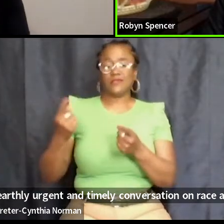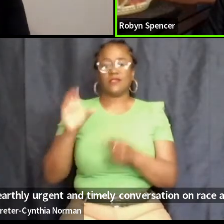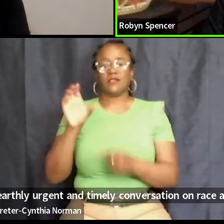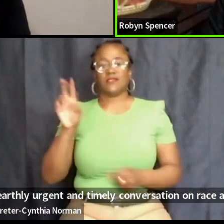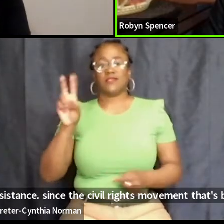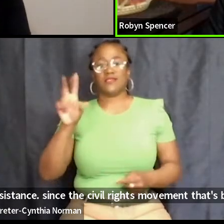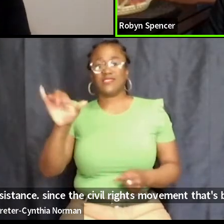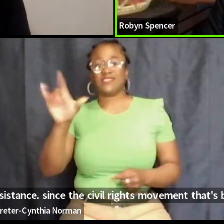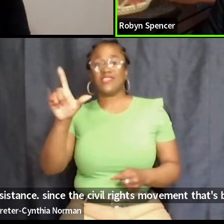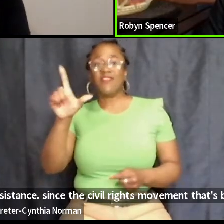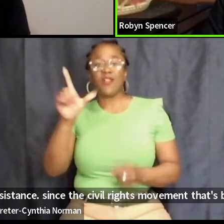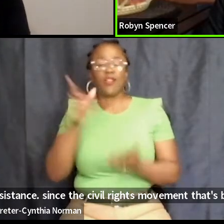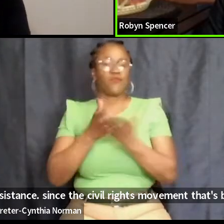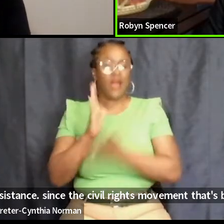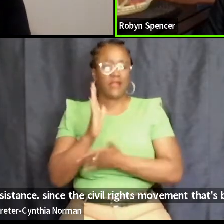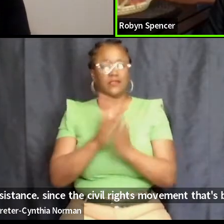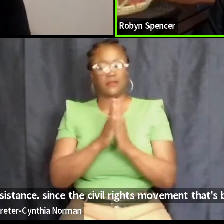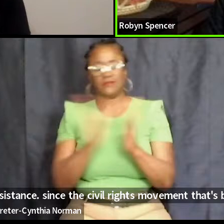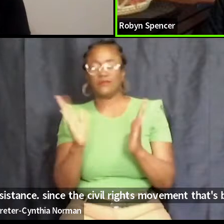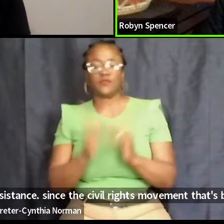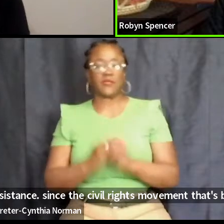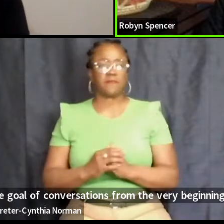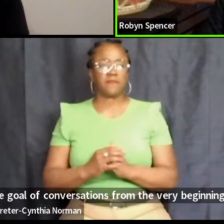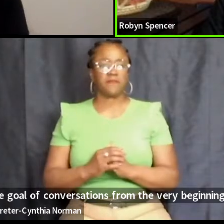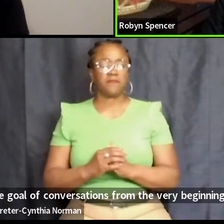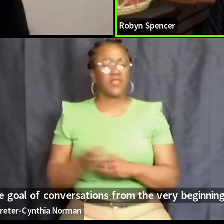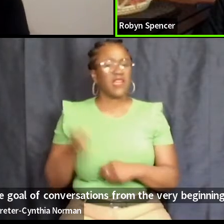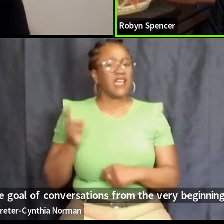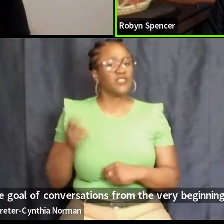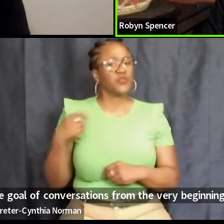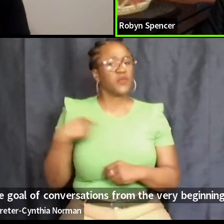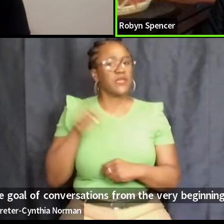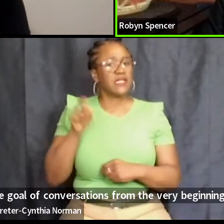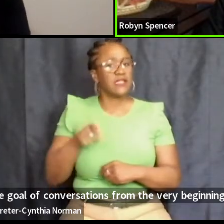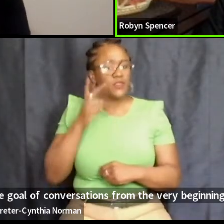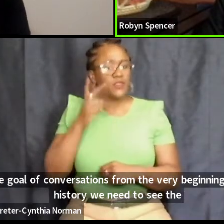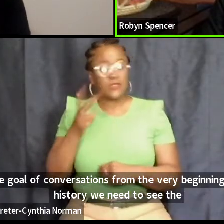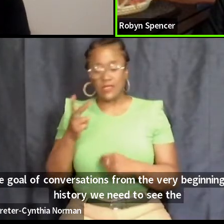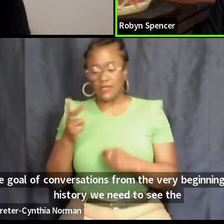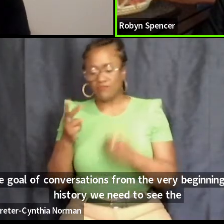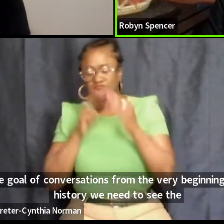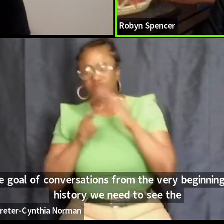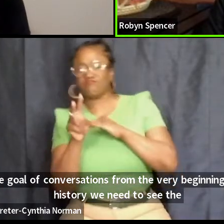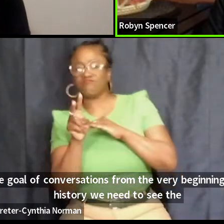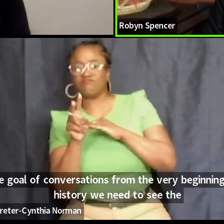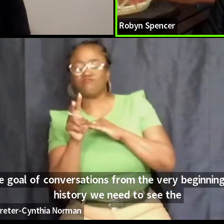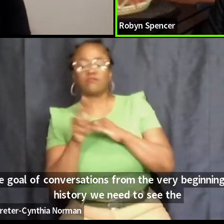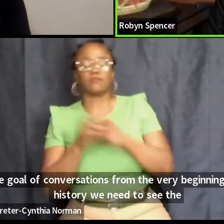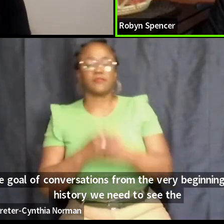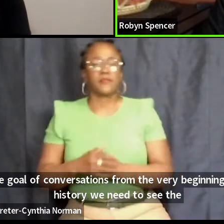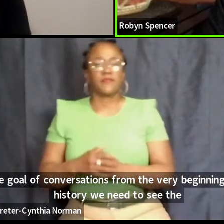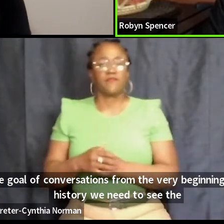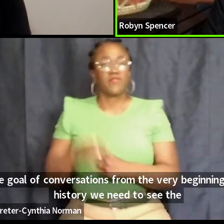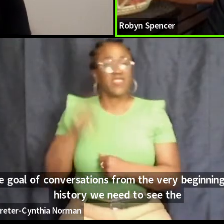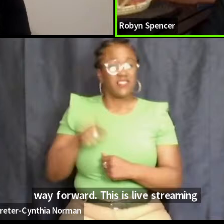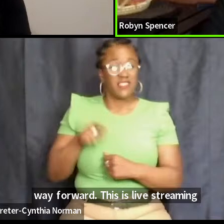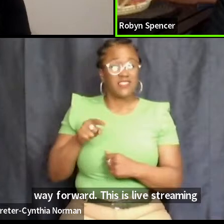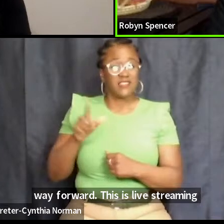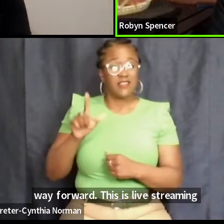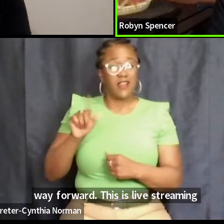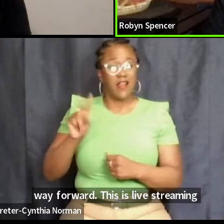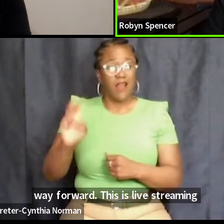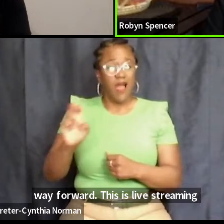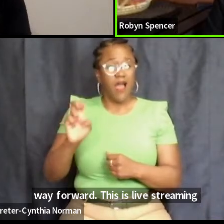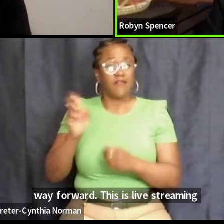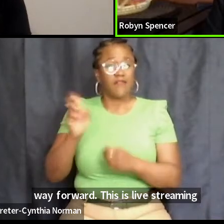conversations from the very beginning, the history we need to see the way forward. This is live streaming to YouTube,